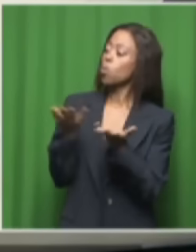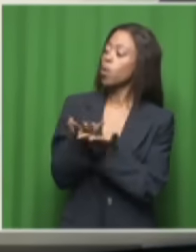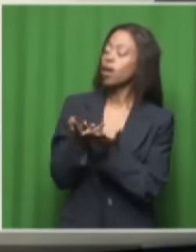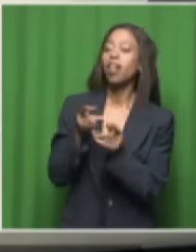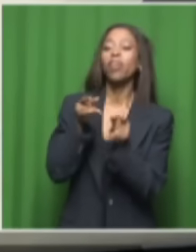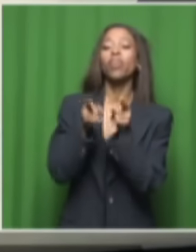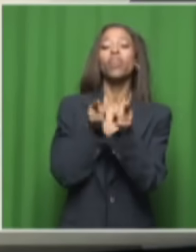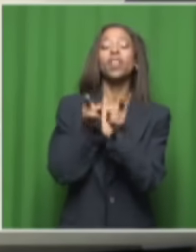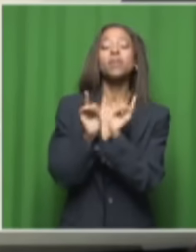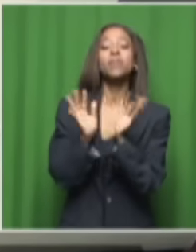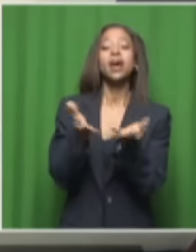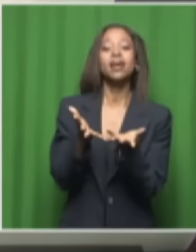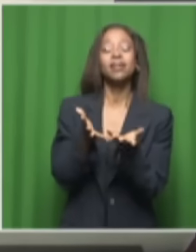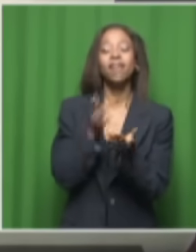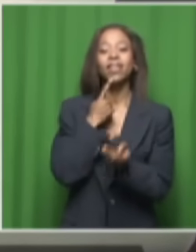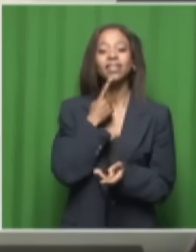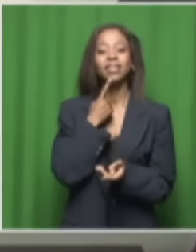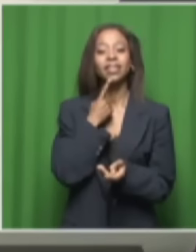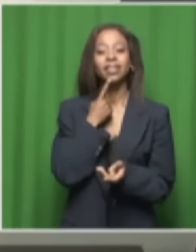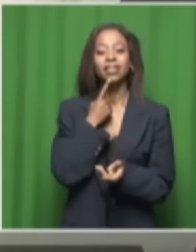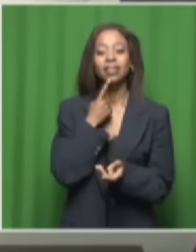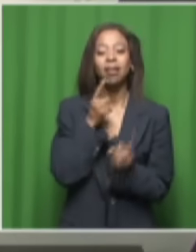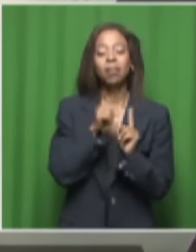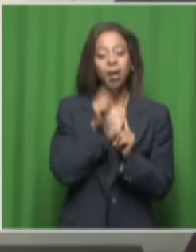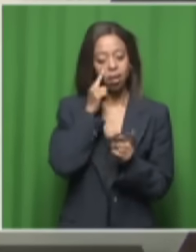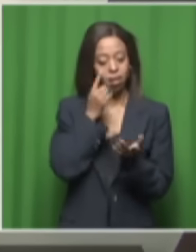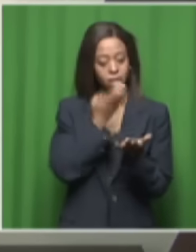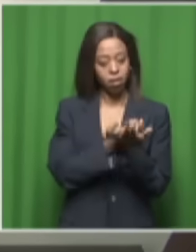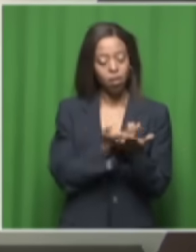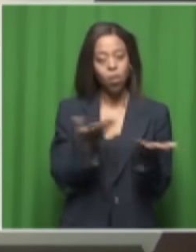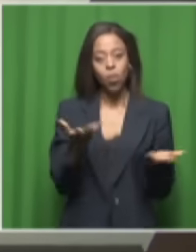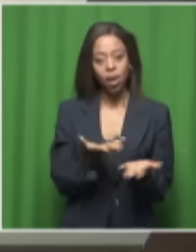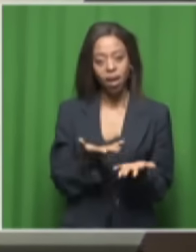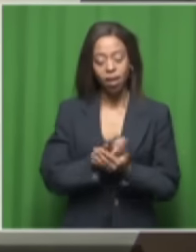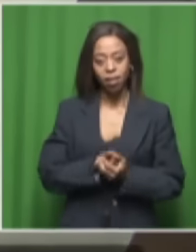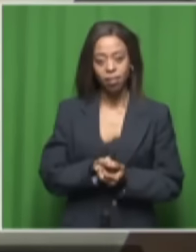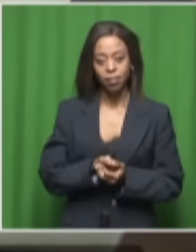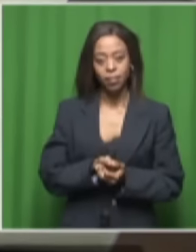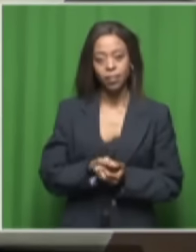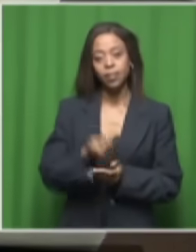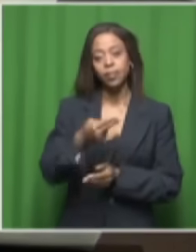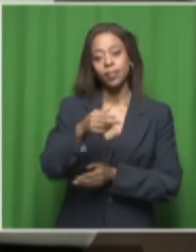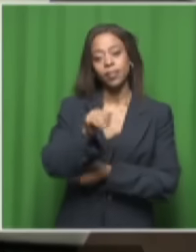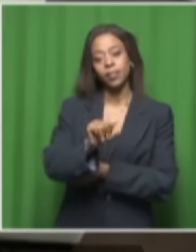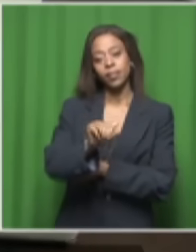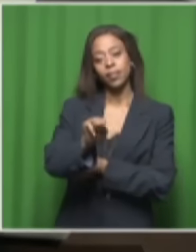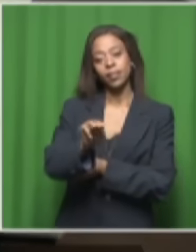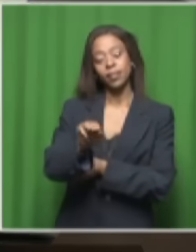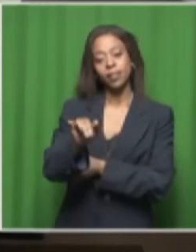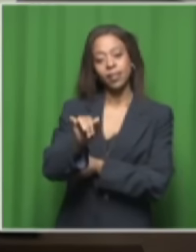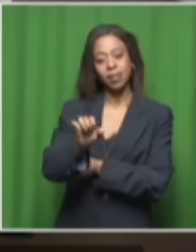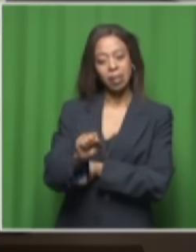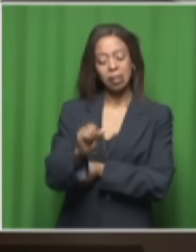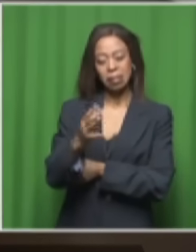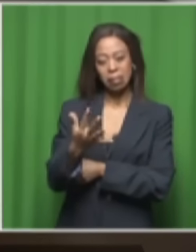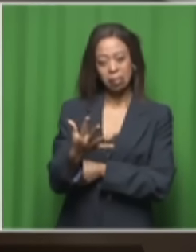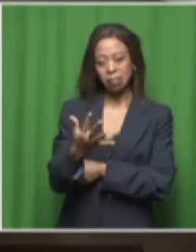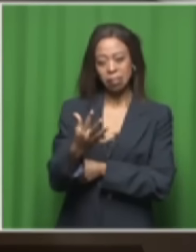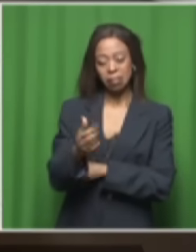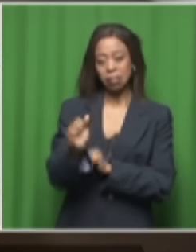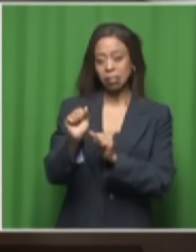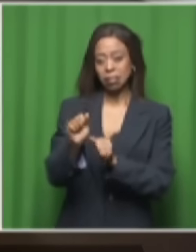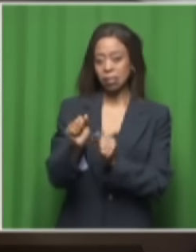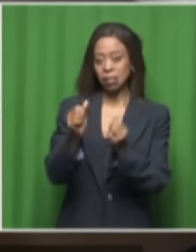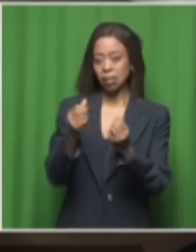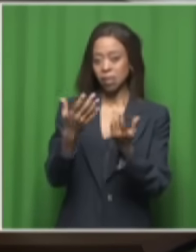accusations that are being made. We got to start wrapping, and very, very quickly. What about Hamas, Dr. Mbete? We cannot ignore what they